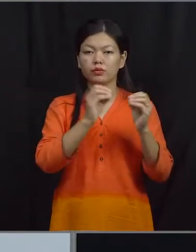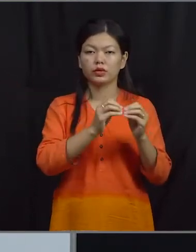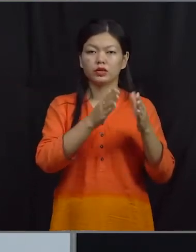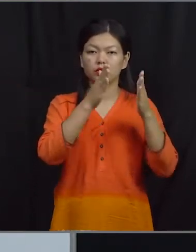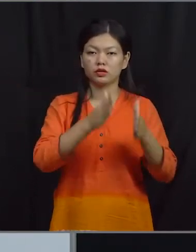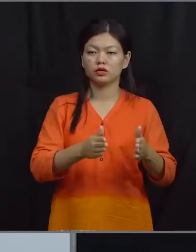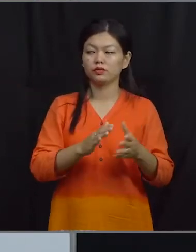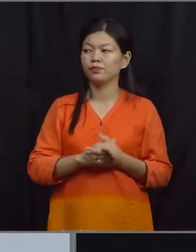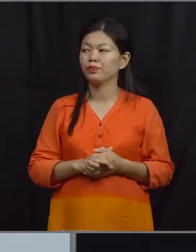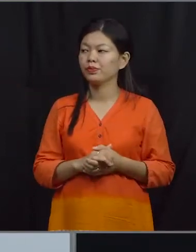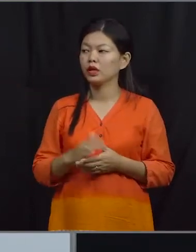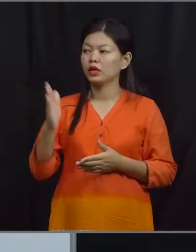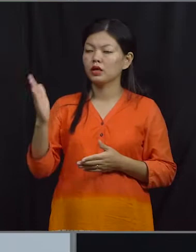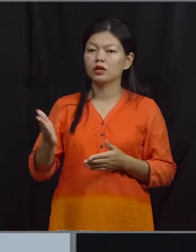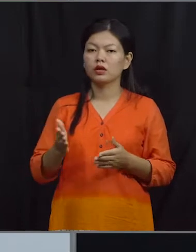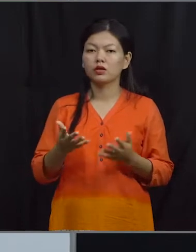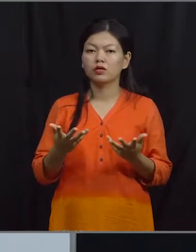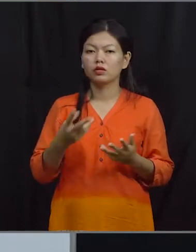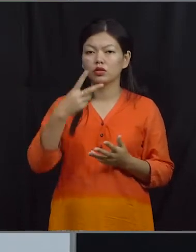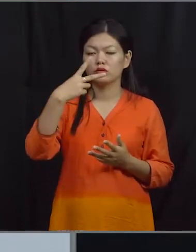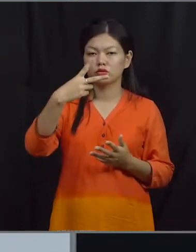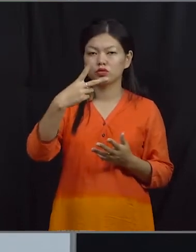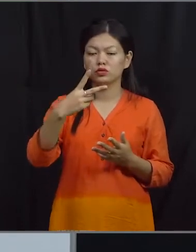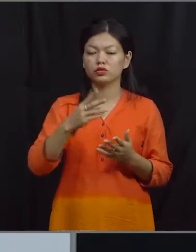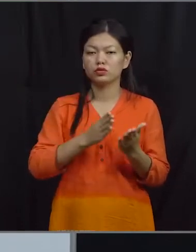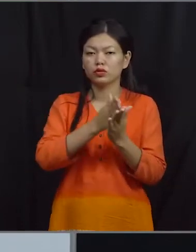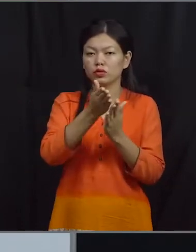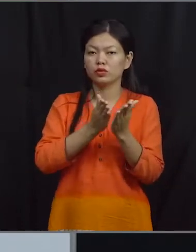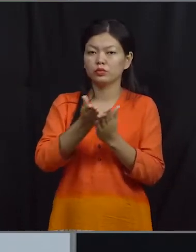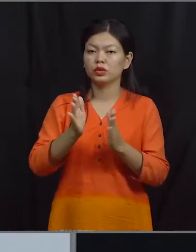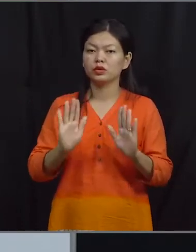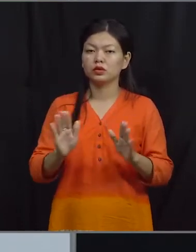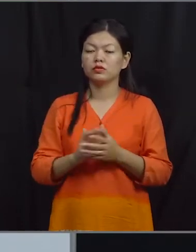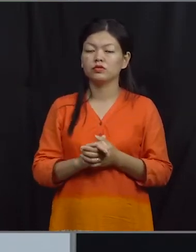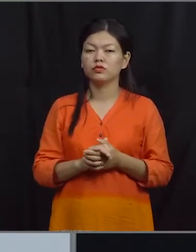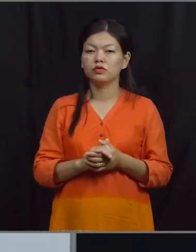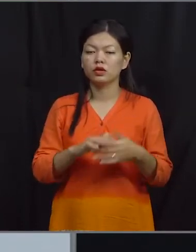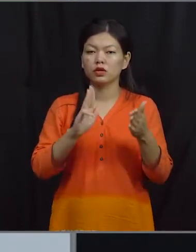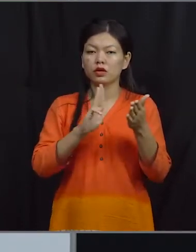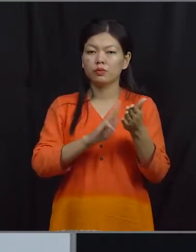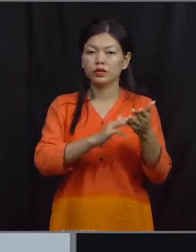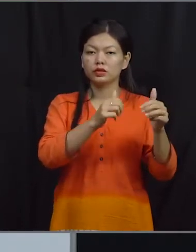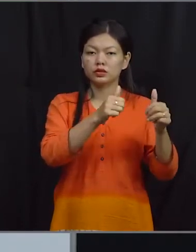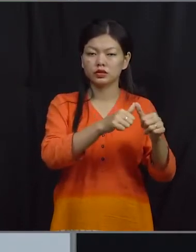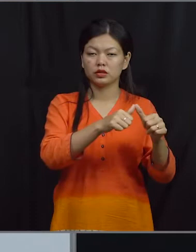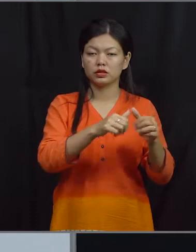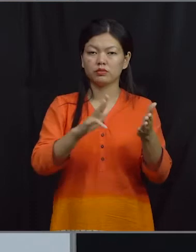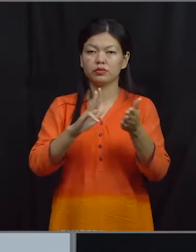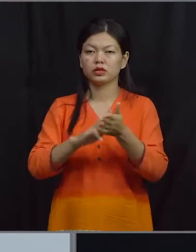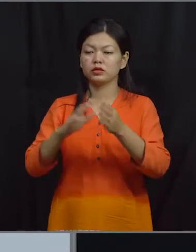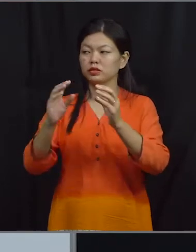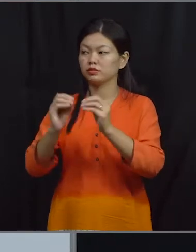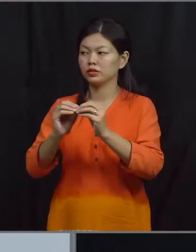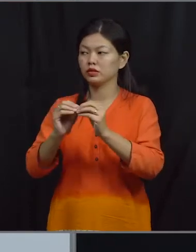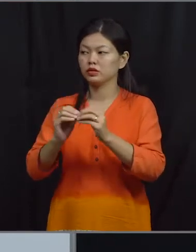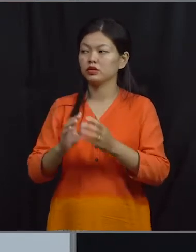it? And now we have two cases. Since we have the matrix A, one is determinant is equal to